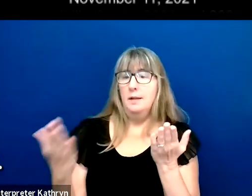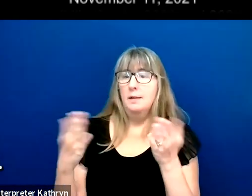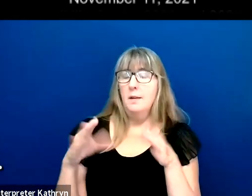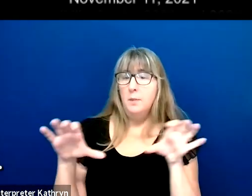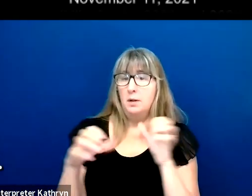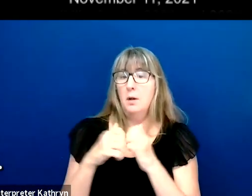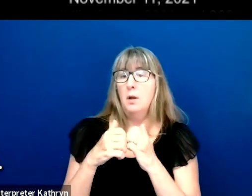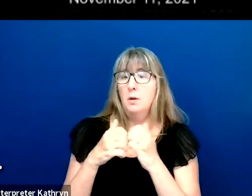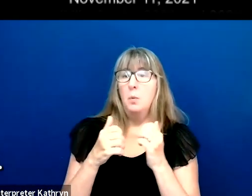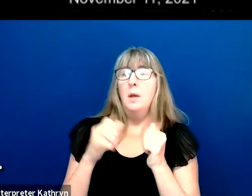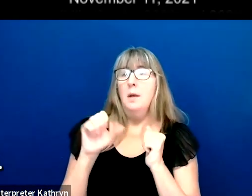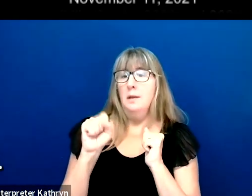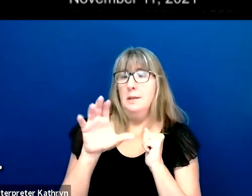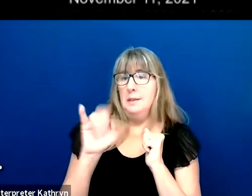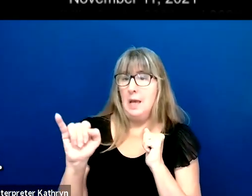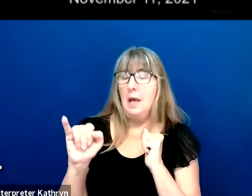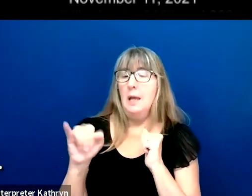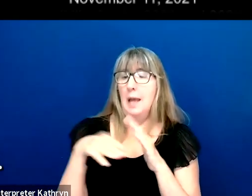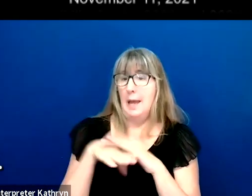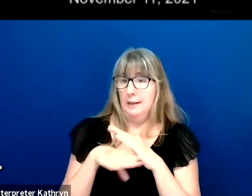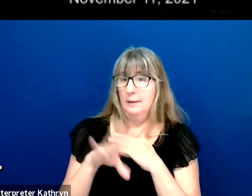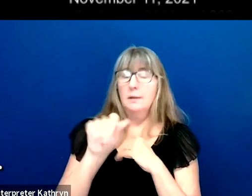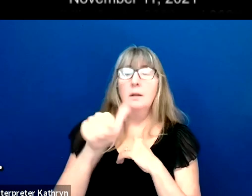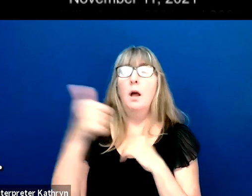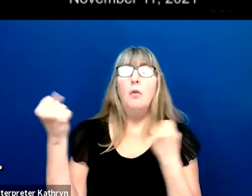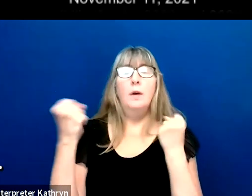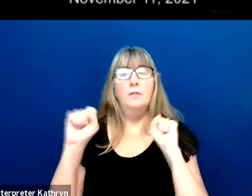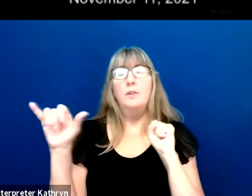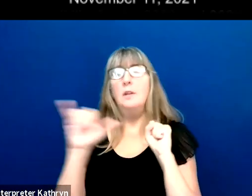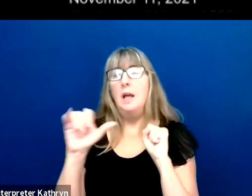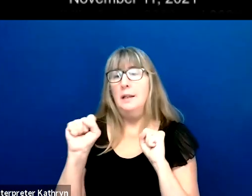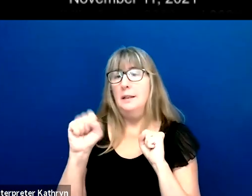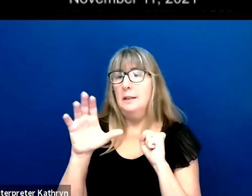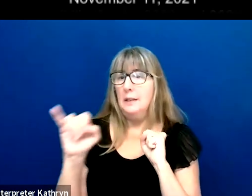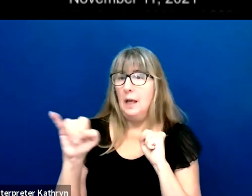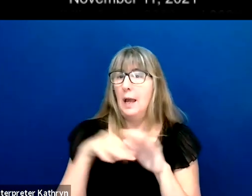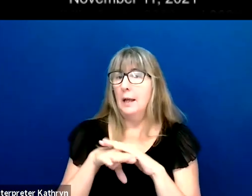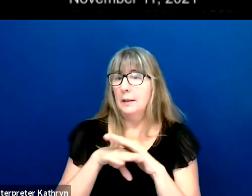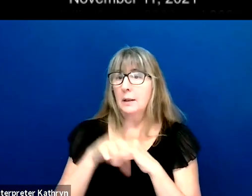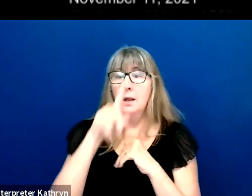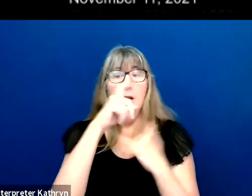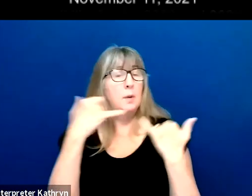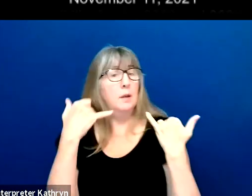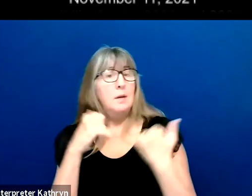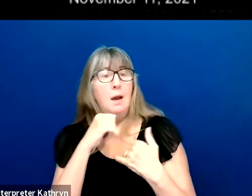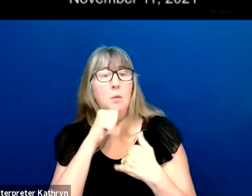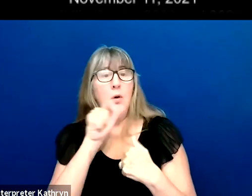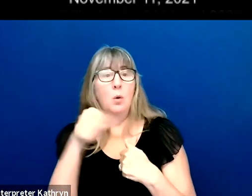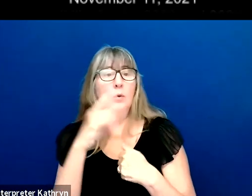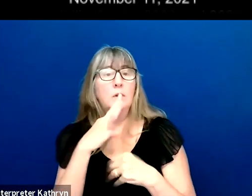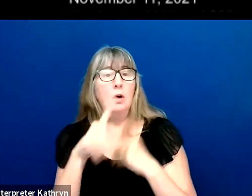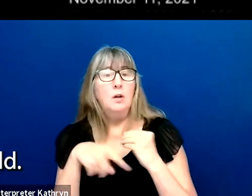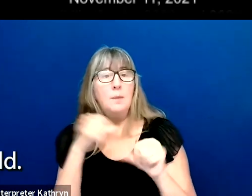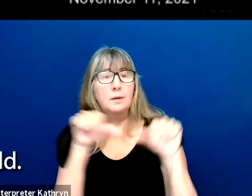SciAccess and other efforts like SciAccess, because now we're not just talking about science in the